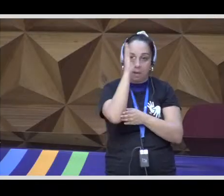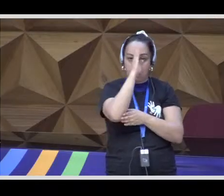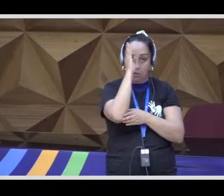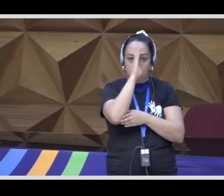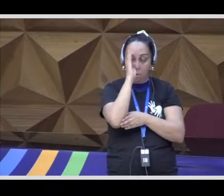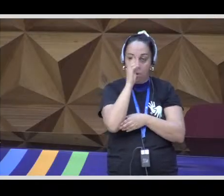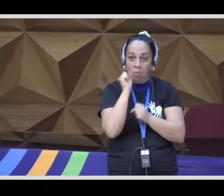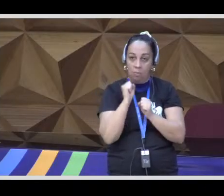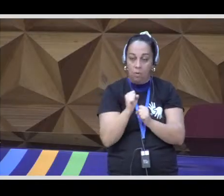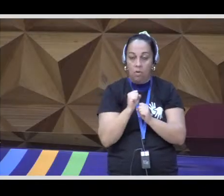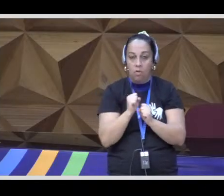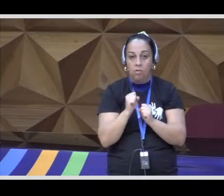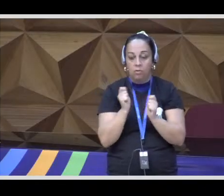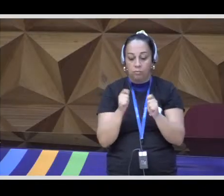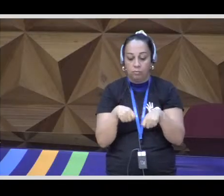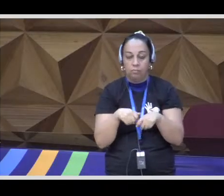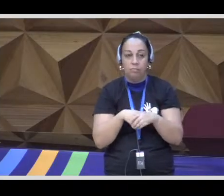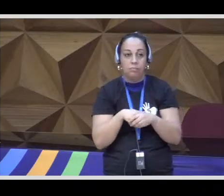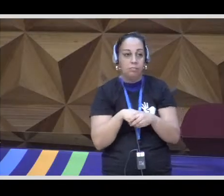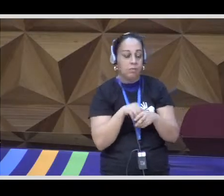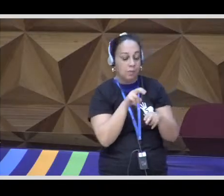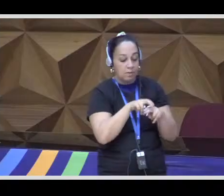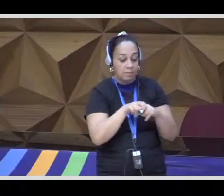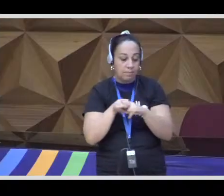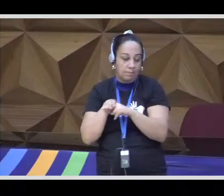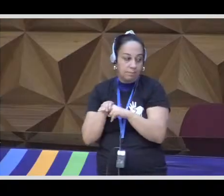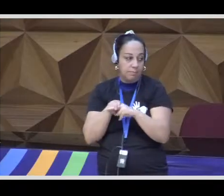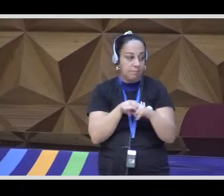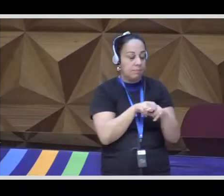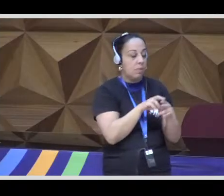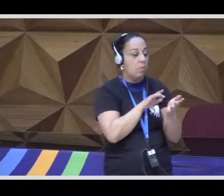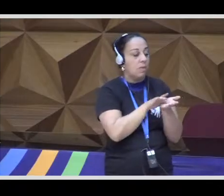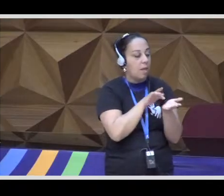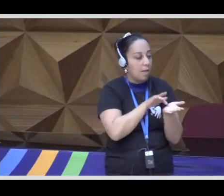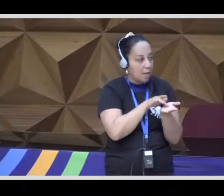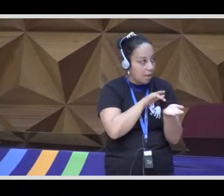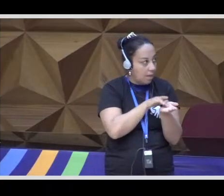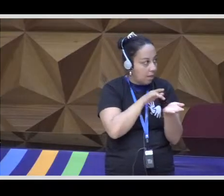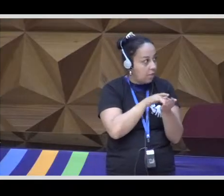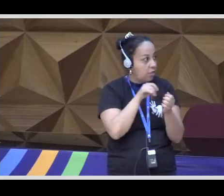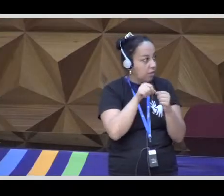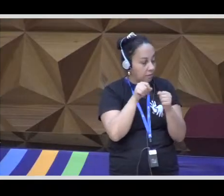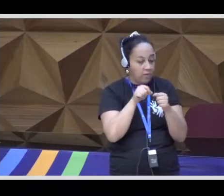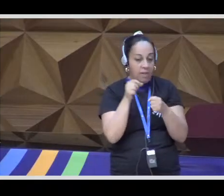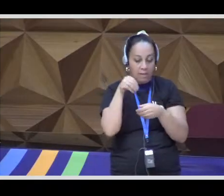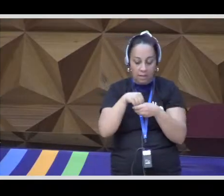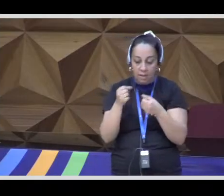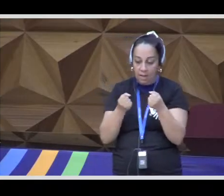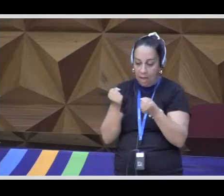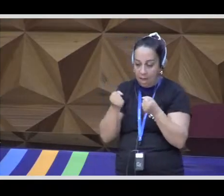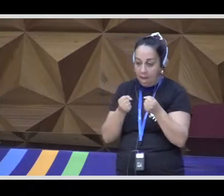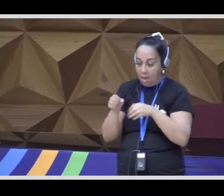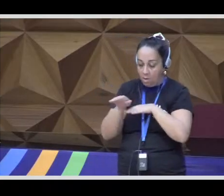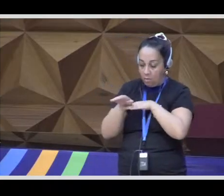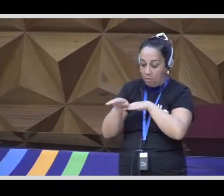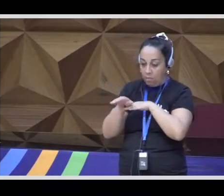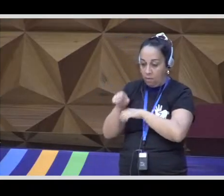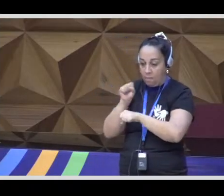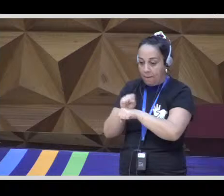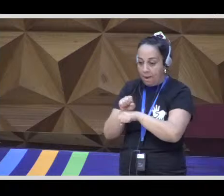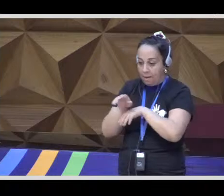rotation in the chair, a lot of rotation. And we also did that in the car with lots of backwards and forwards. And that was really